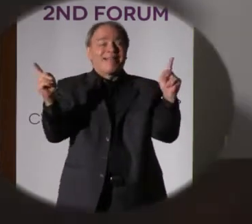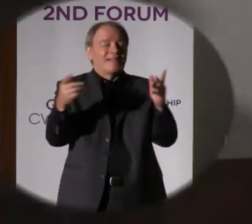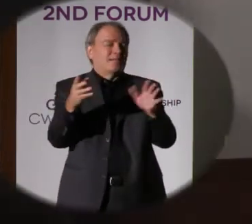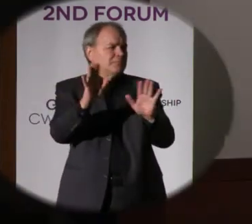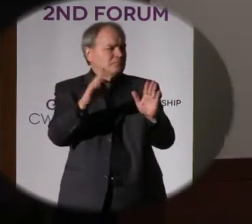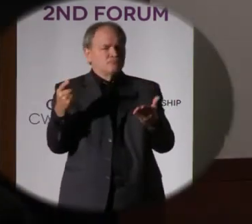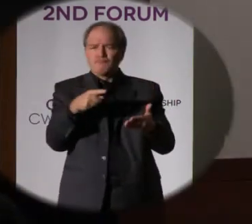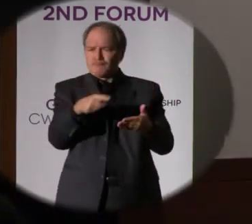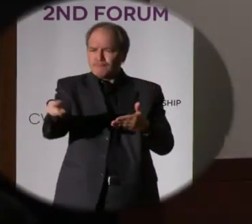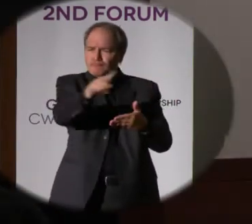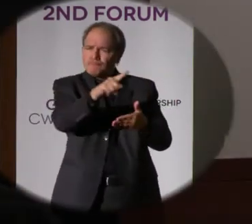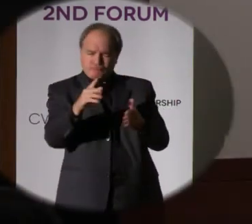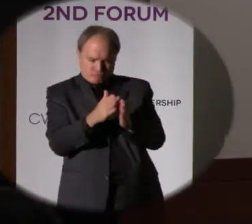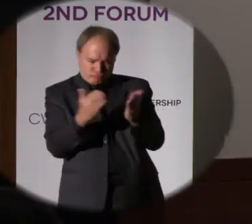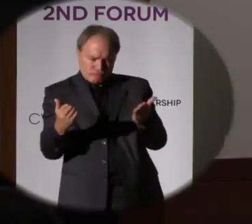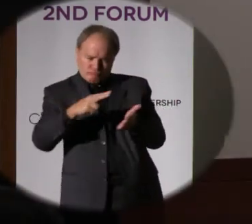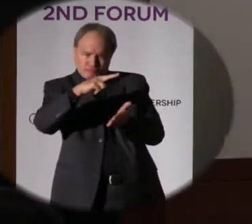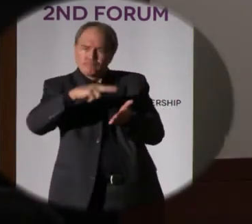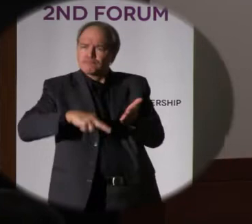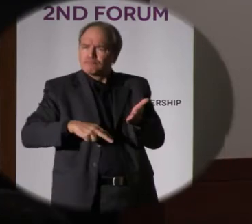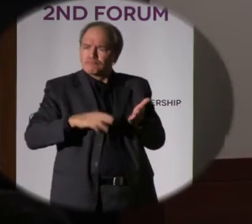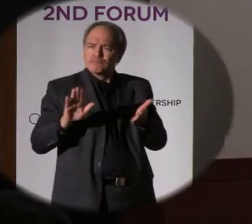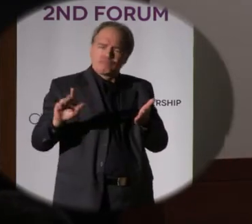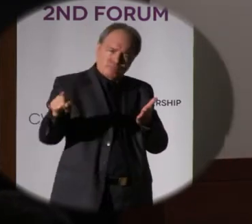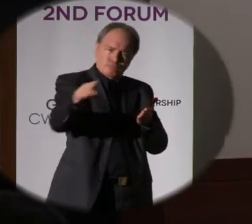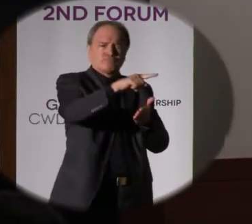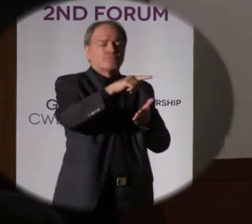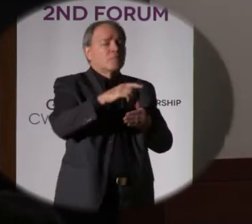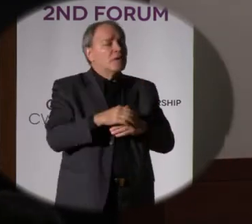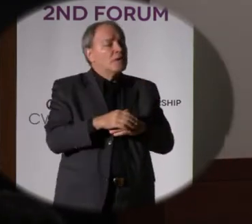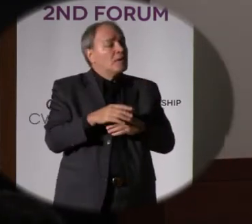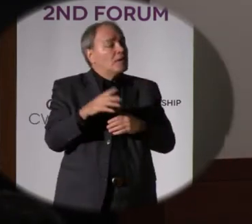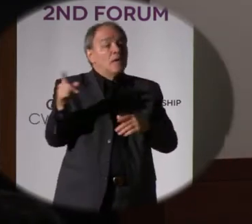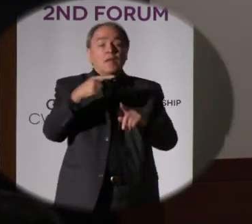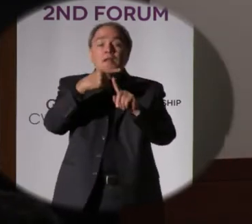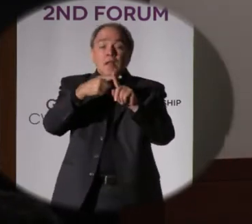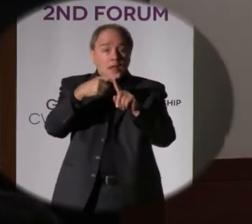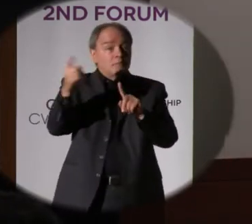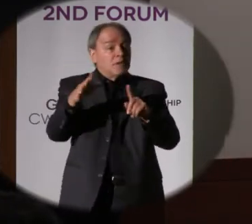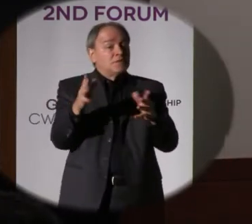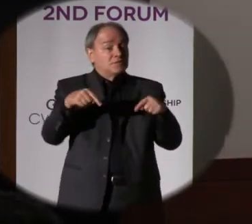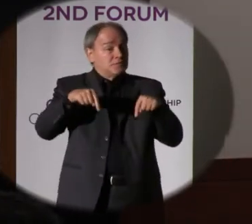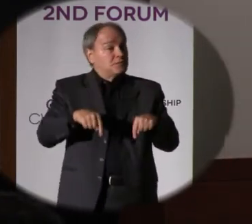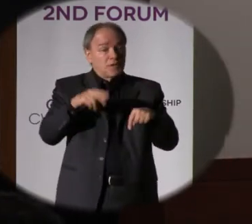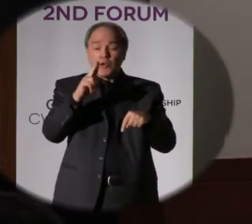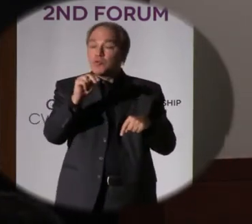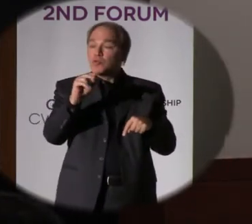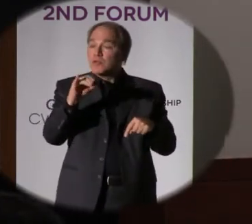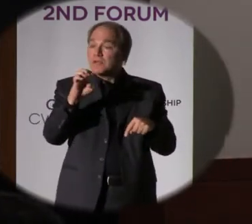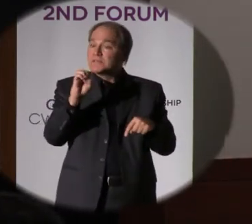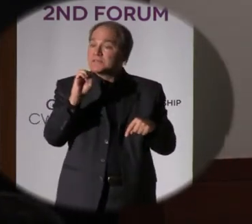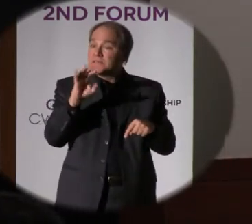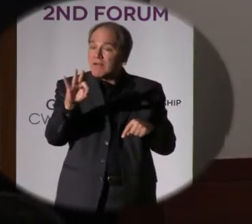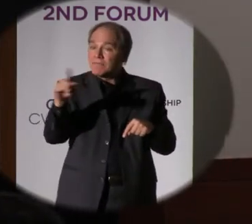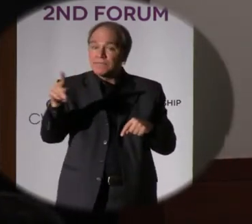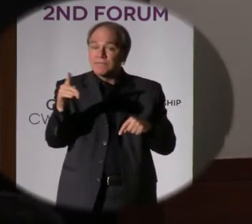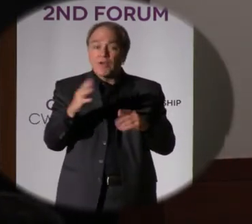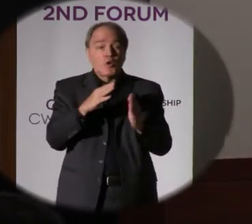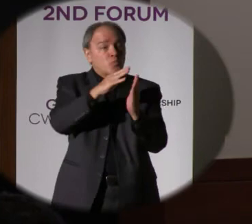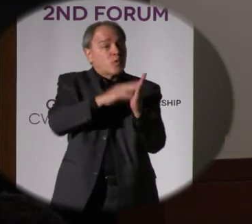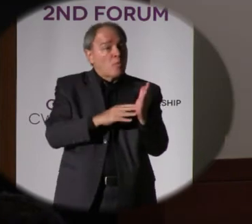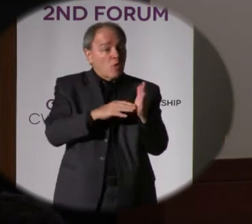we're running a little late. We also have in there the annual report, and you will